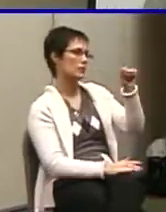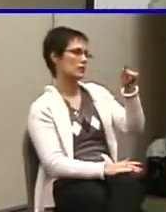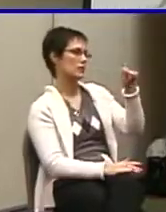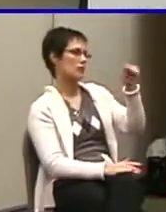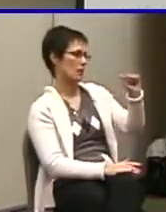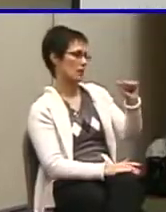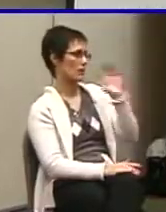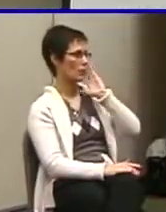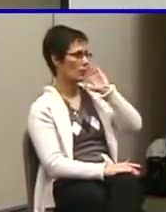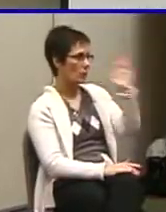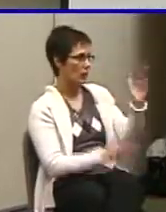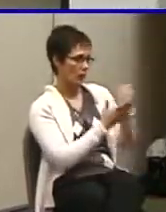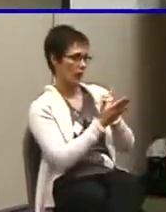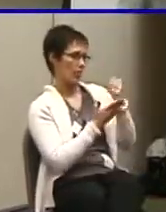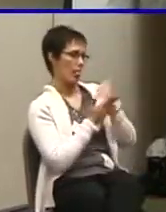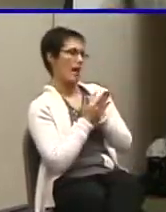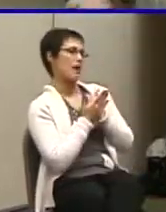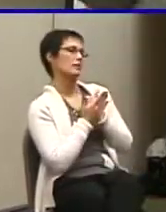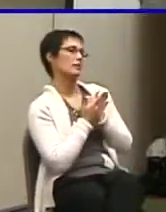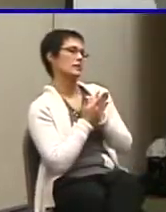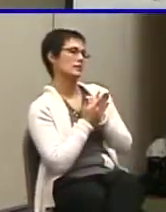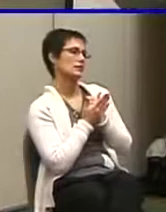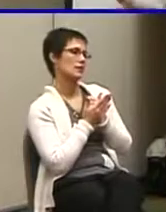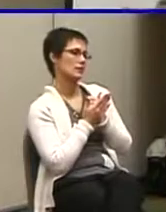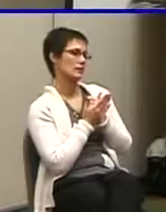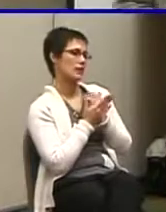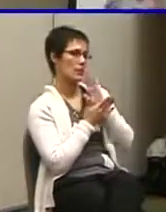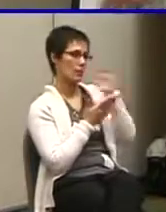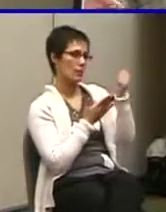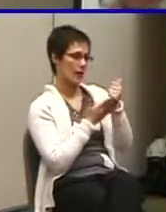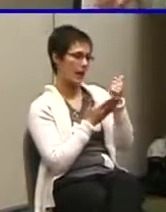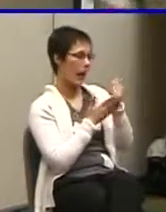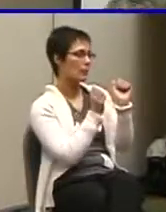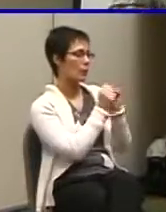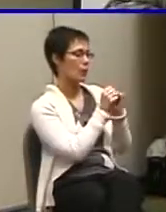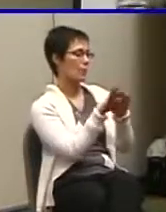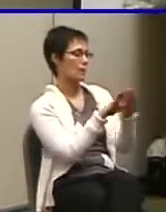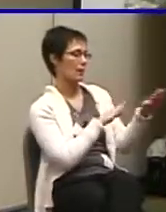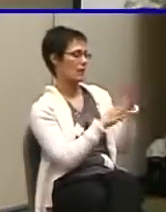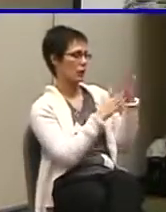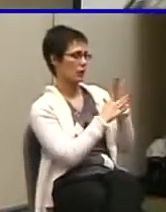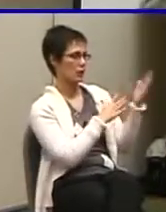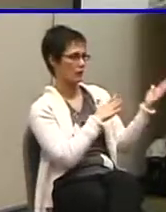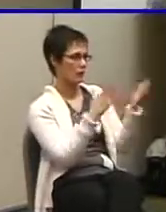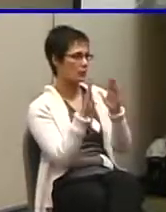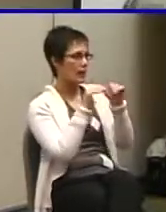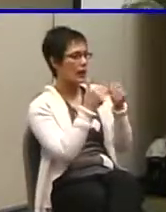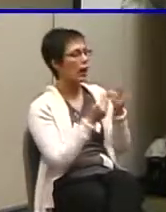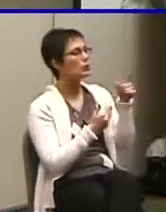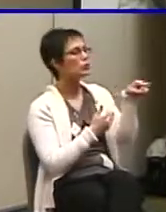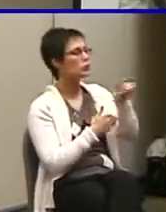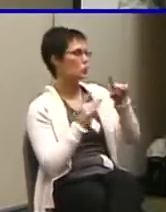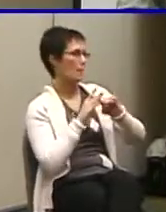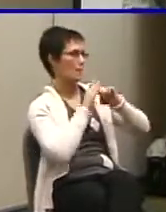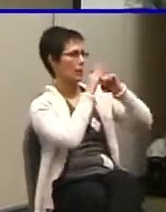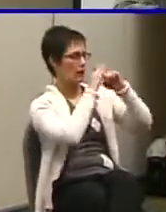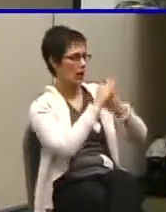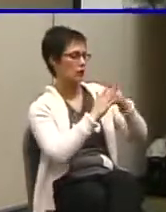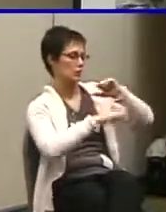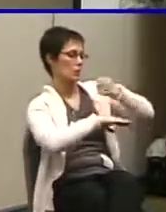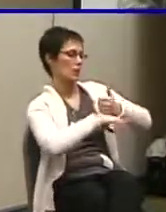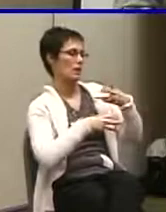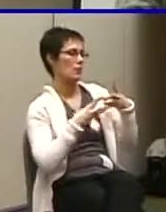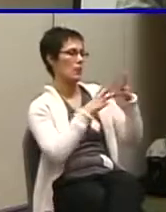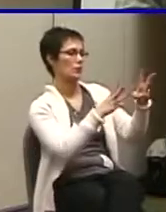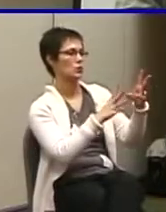but then we're going to talk about the behavior intervention plans, and we'll talk a little bit about how would you begin to set up ways to capture